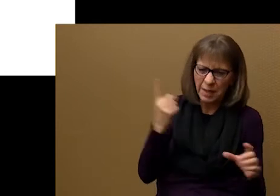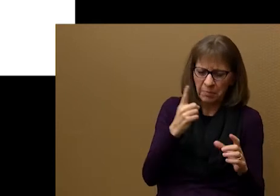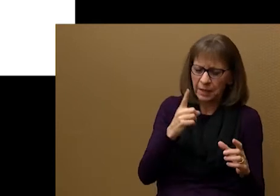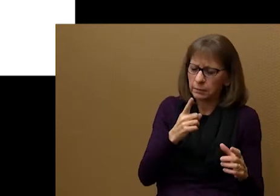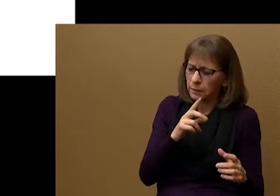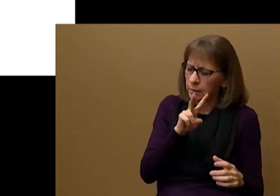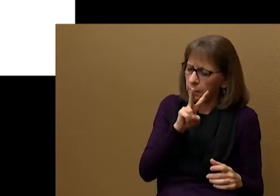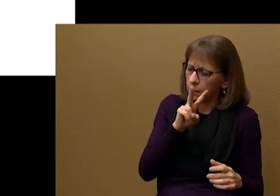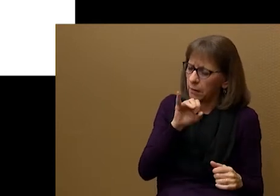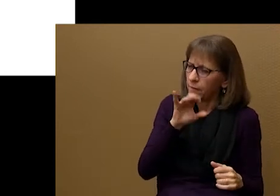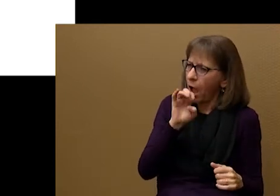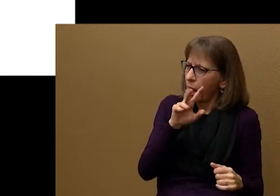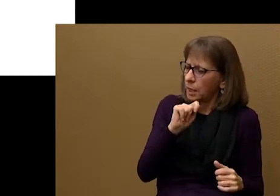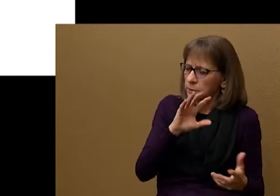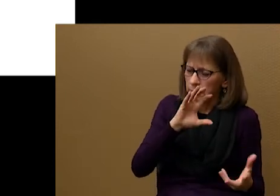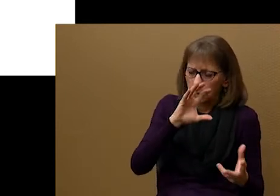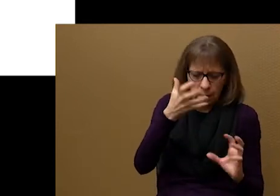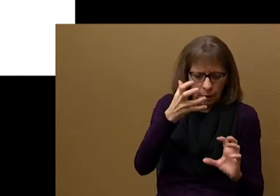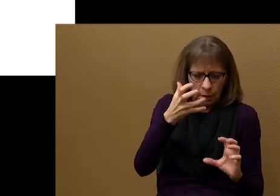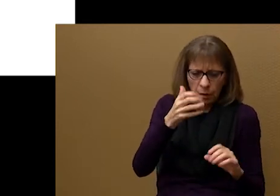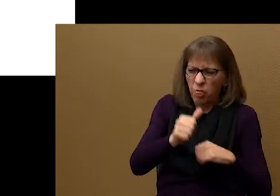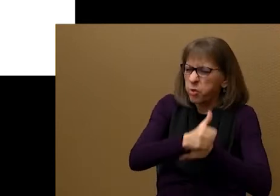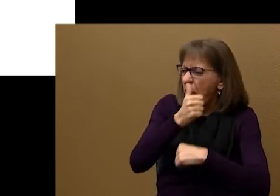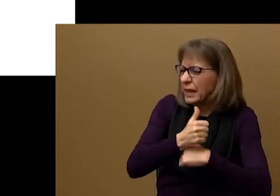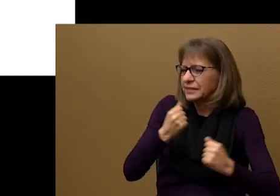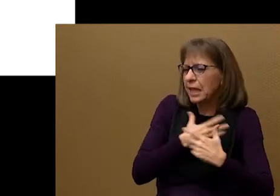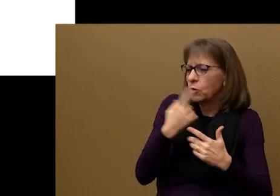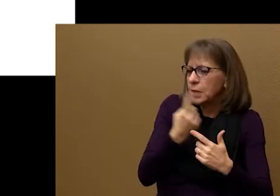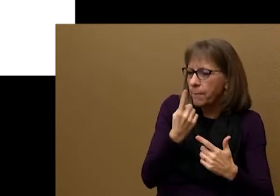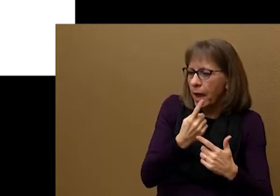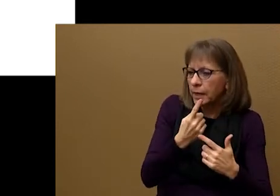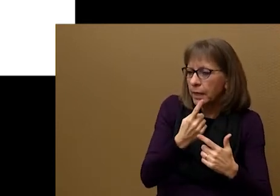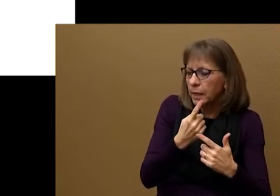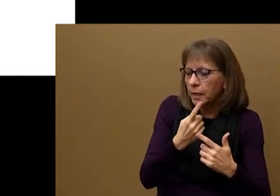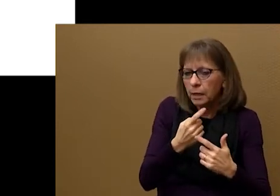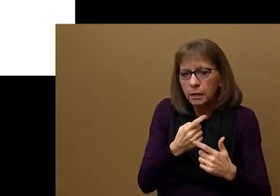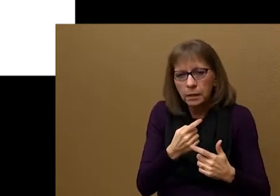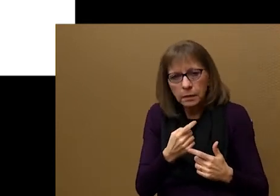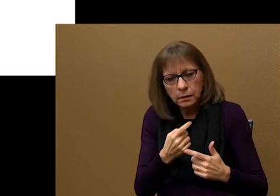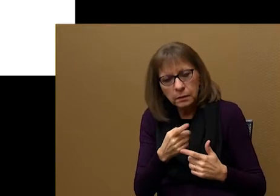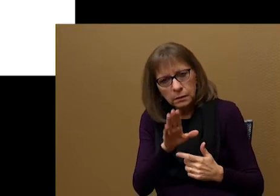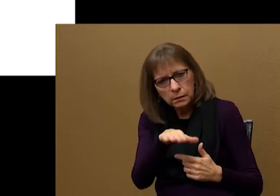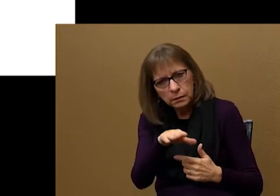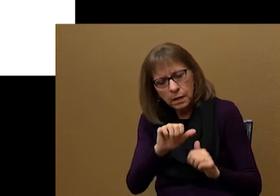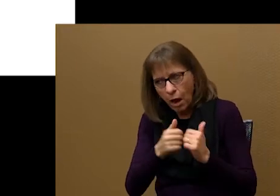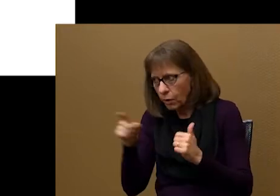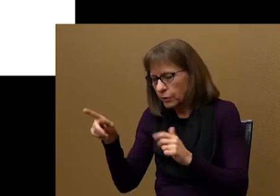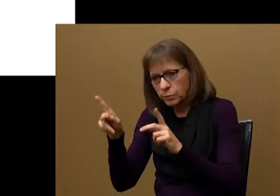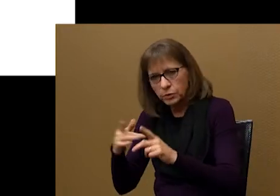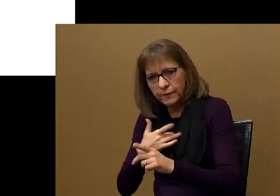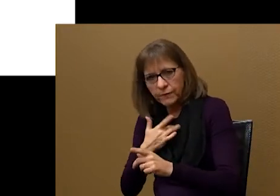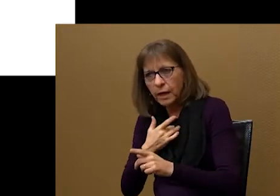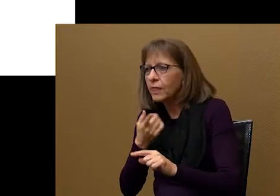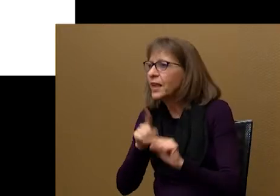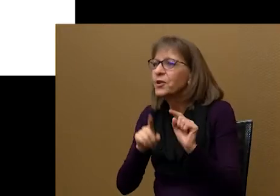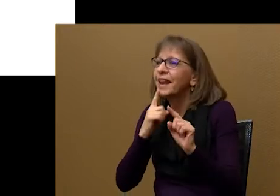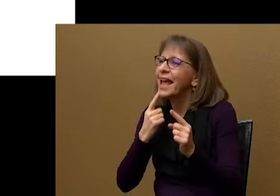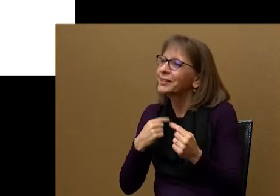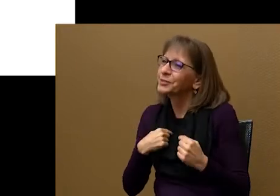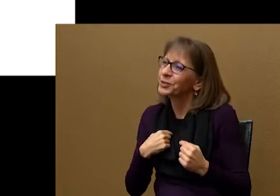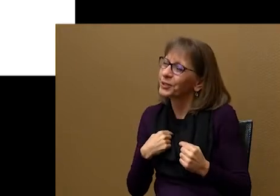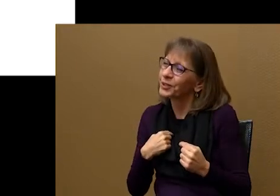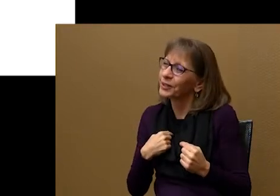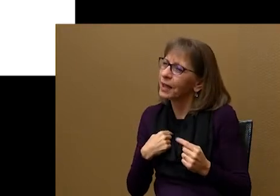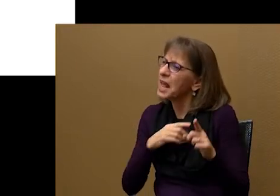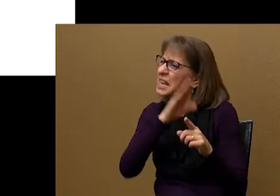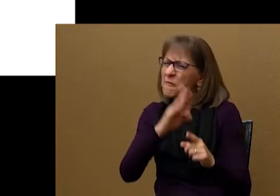who would do something very violent. And then, they would threaten or scare or do something, and you would say, how does that person feel?